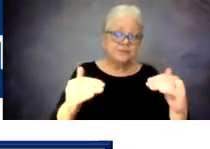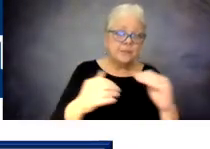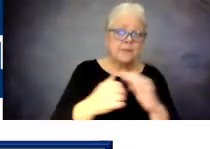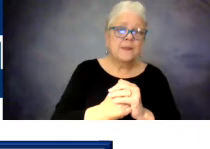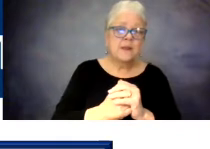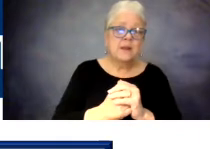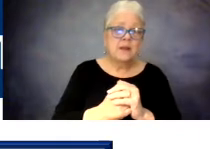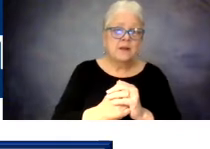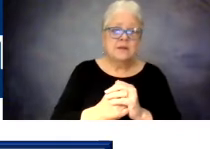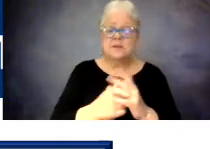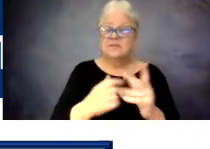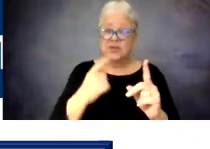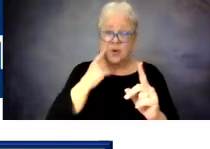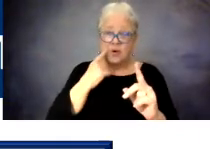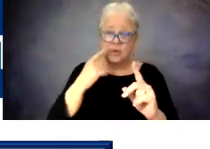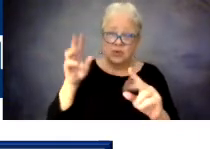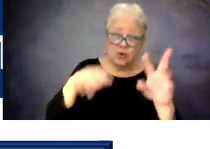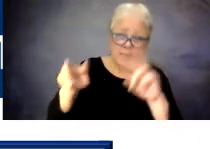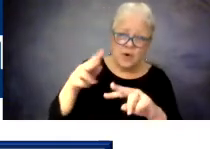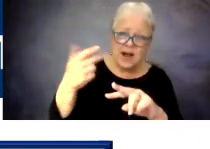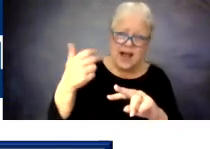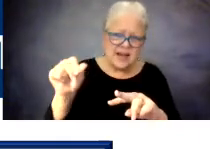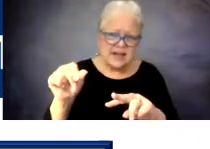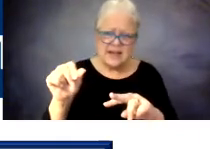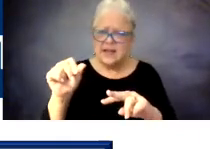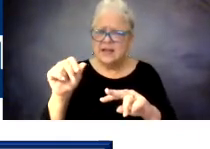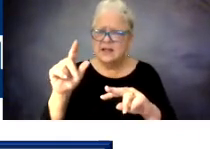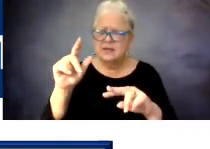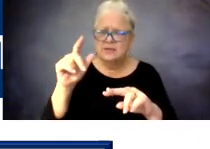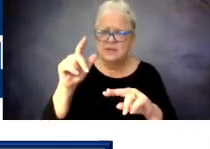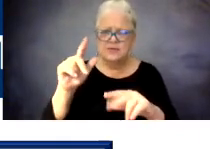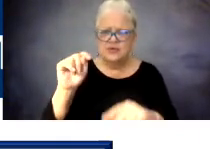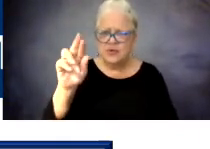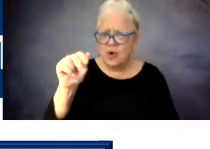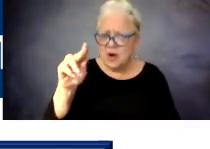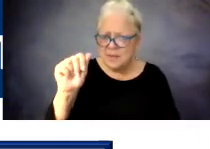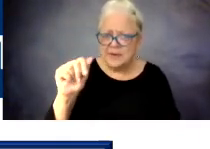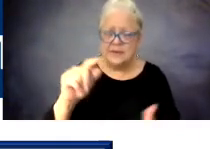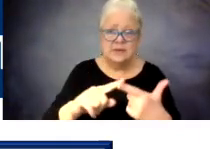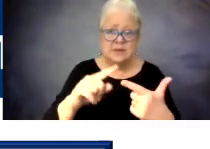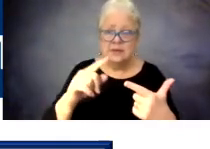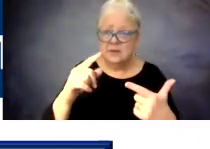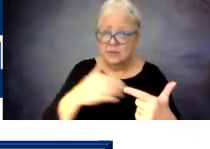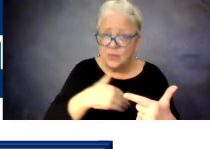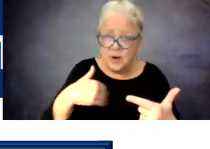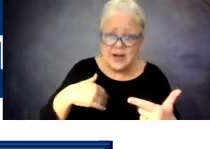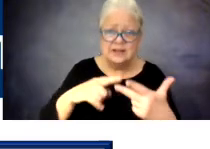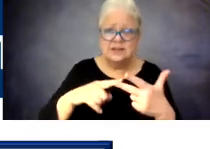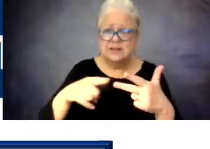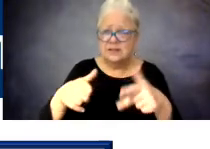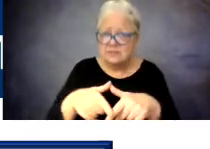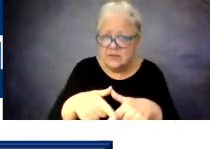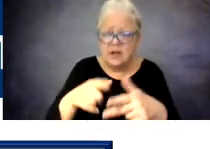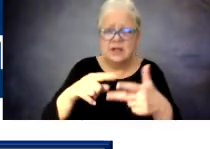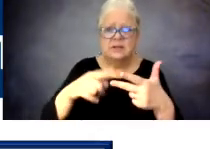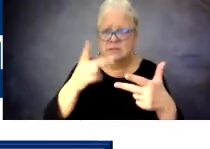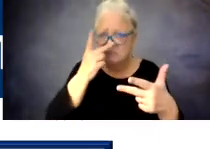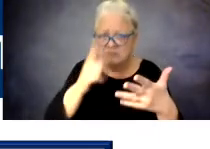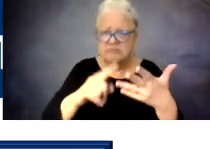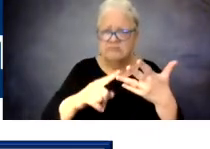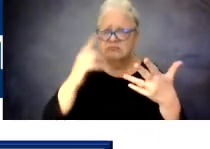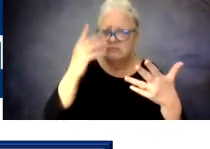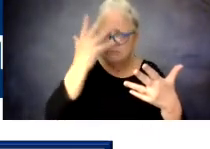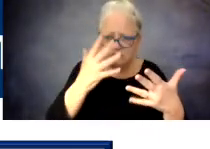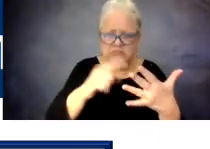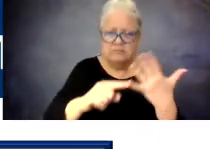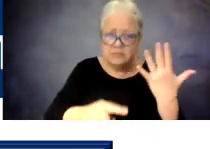any genital, rectal, mouth, or breast trauma, sexually transmitted disease, especially when the elder